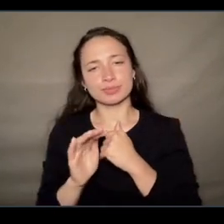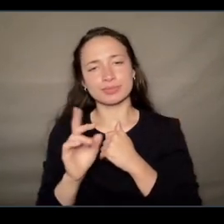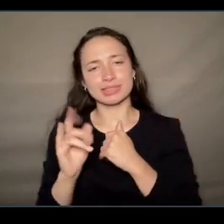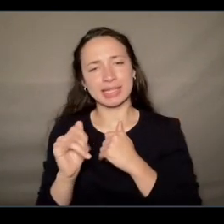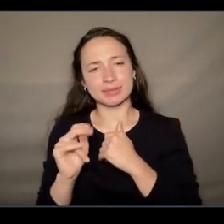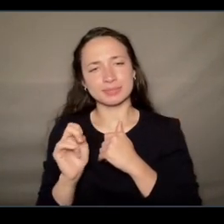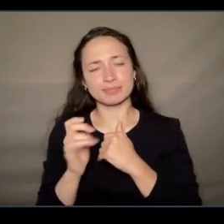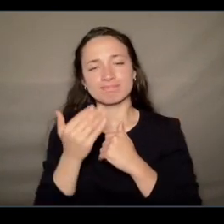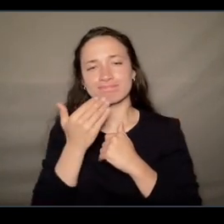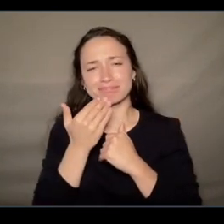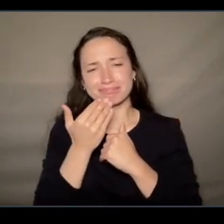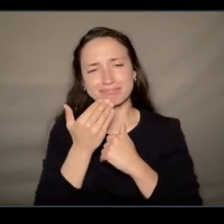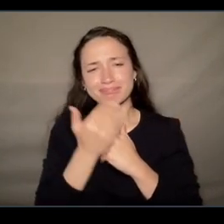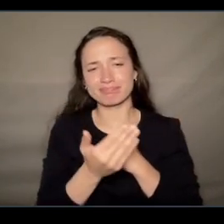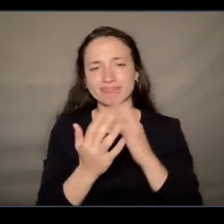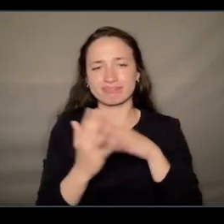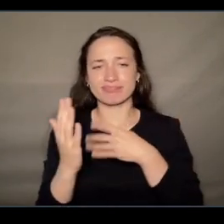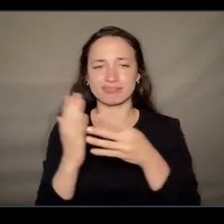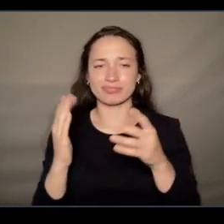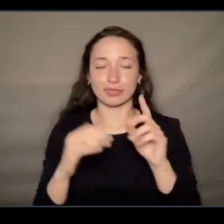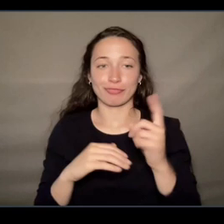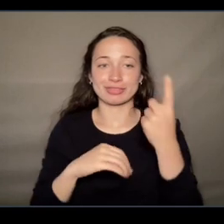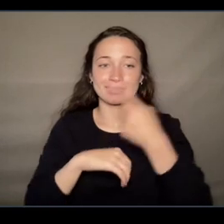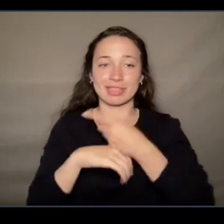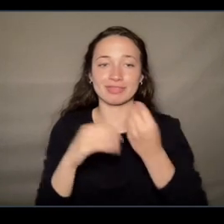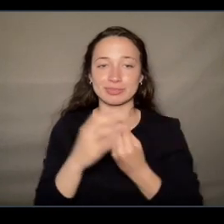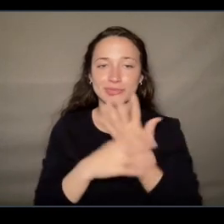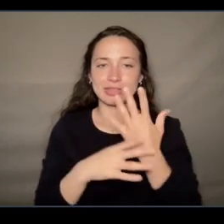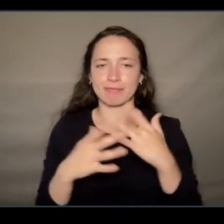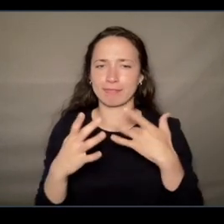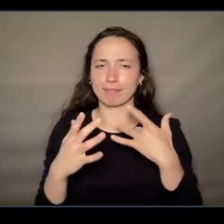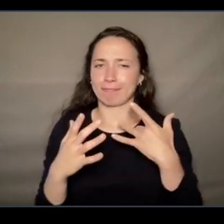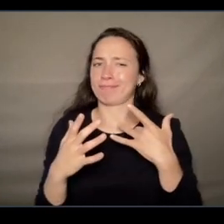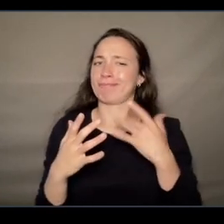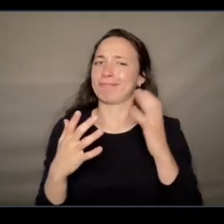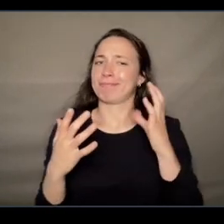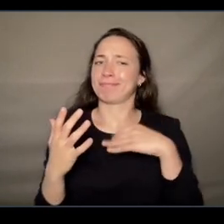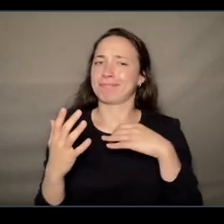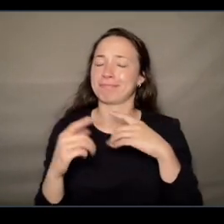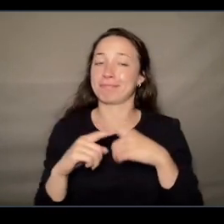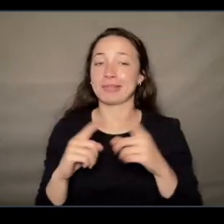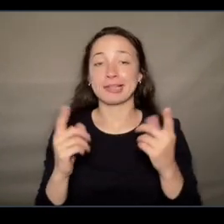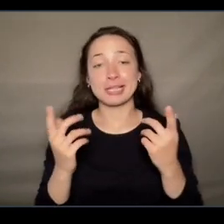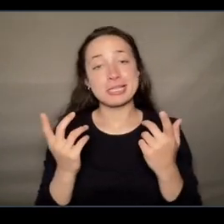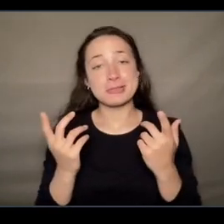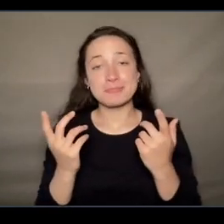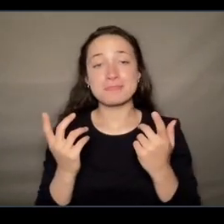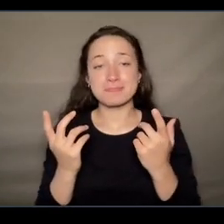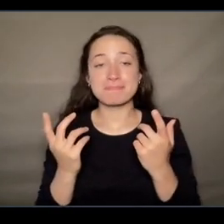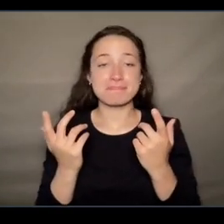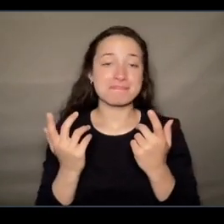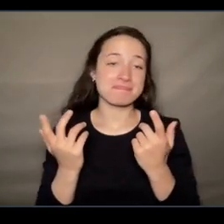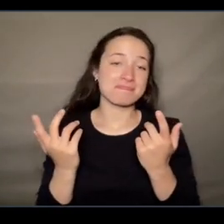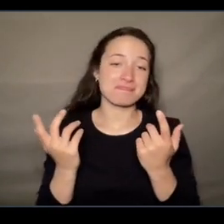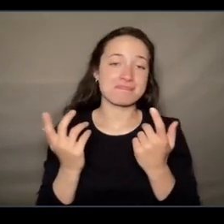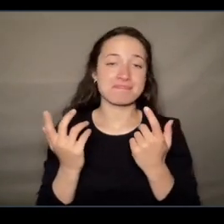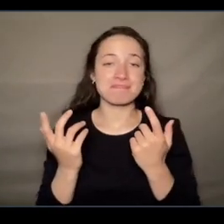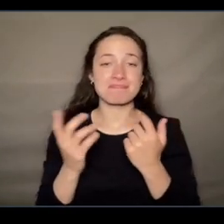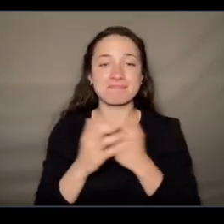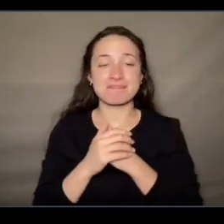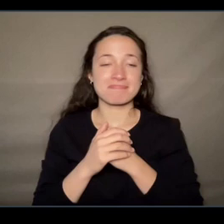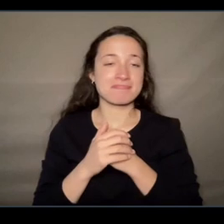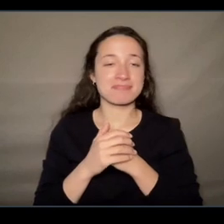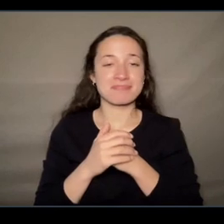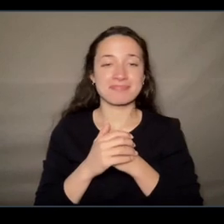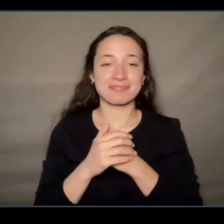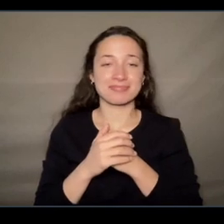Also, Diane, I have to thank you for scheduling this on this first day of spring. Yes. And it feels